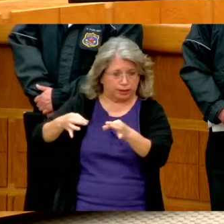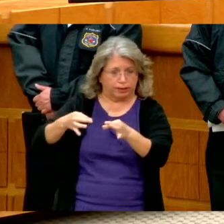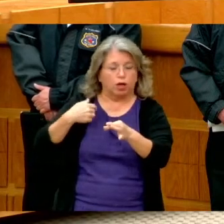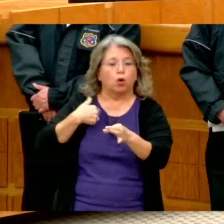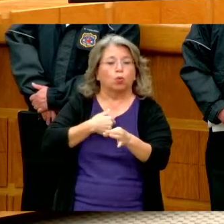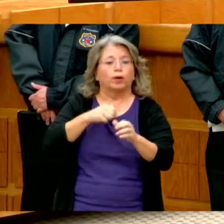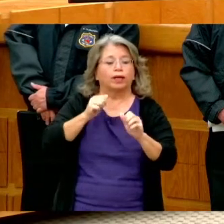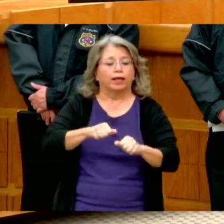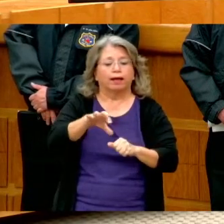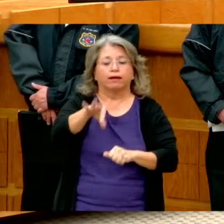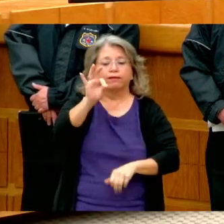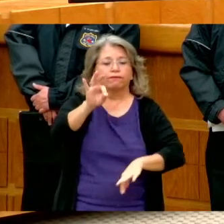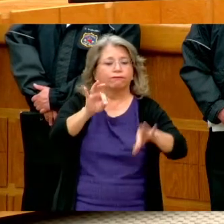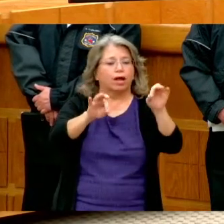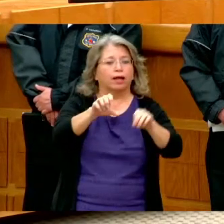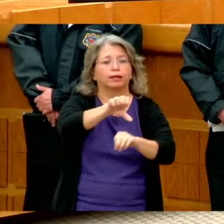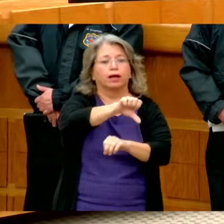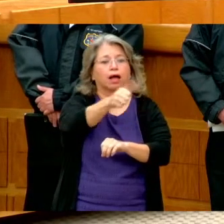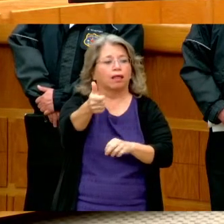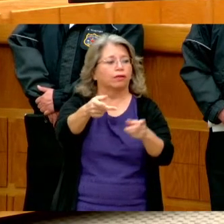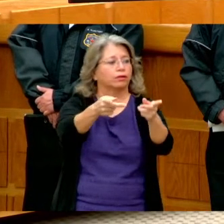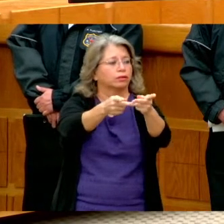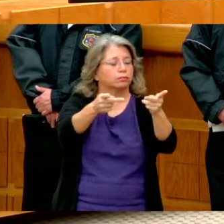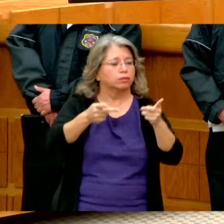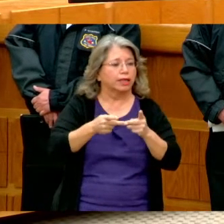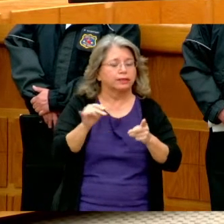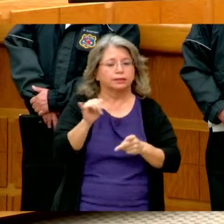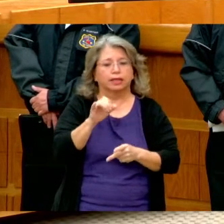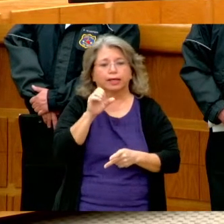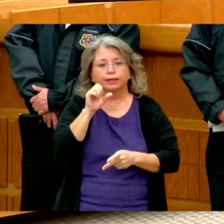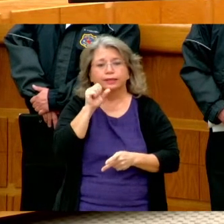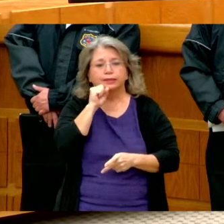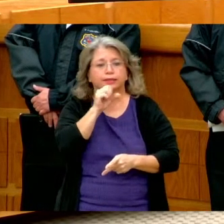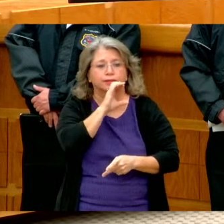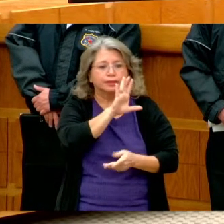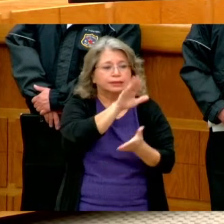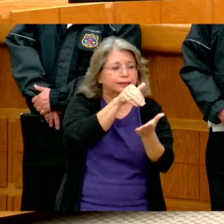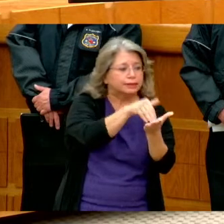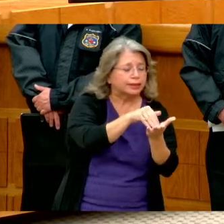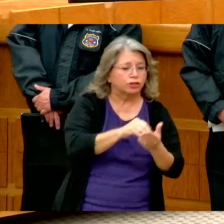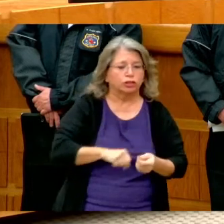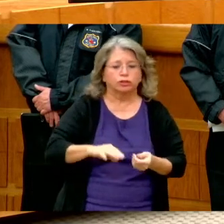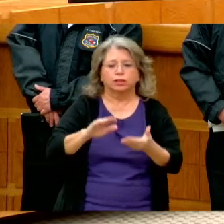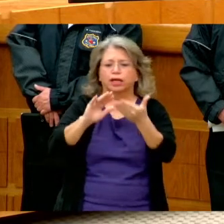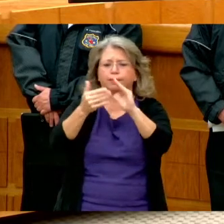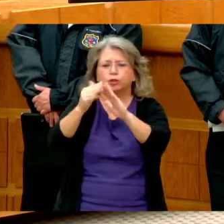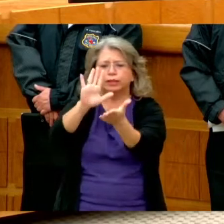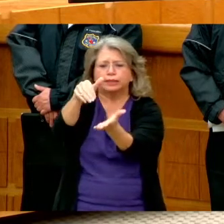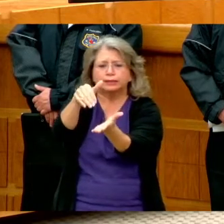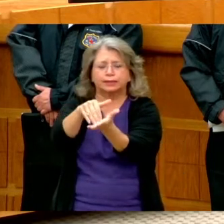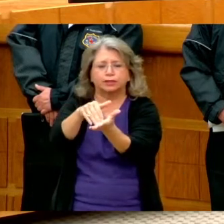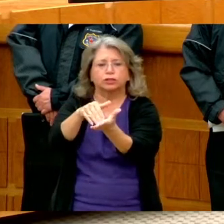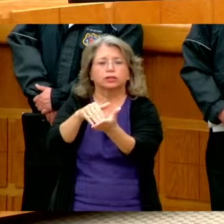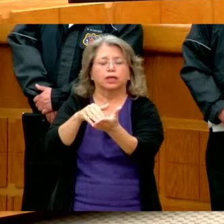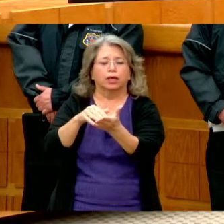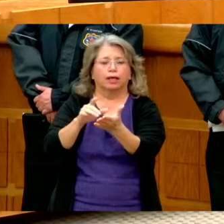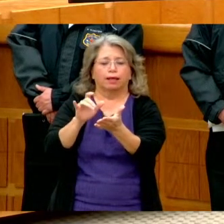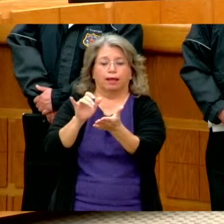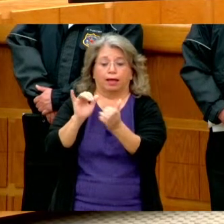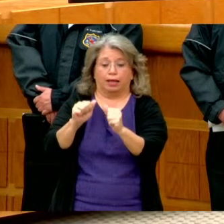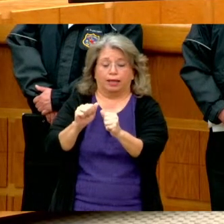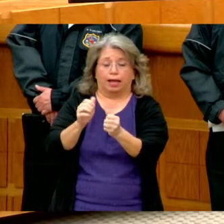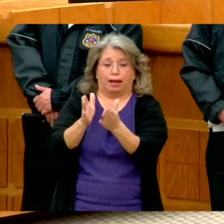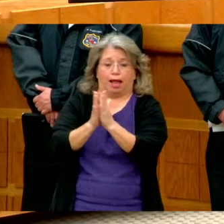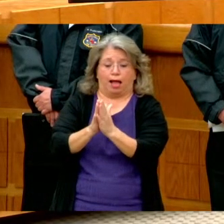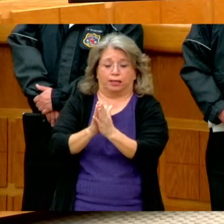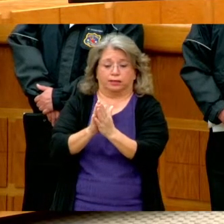sites like community centers or senior centers where we can have smaller outfits where CCFD can do what they